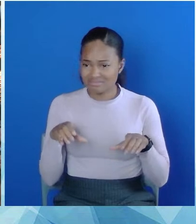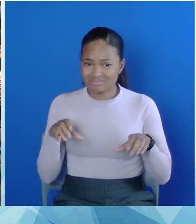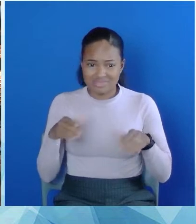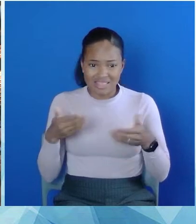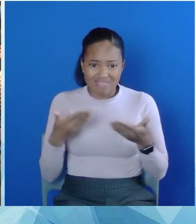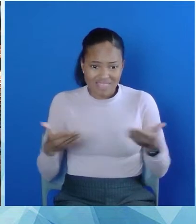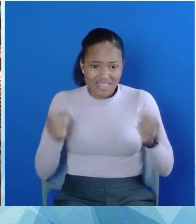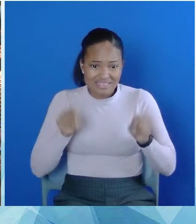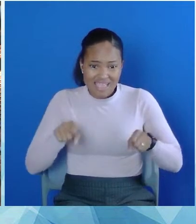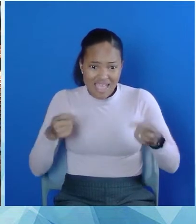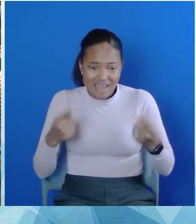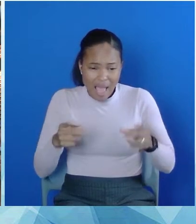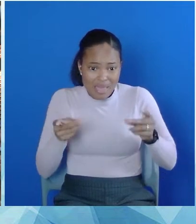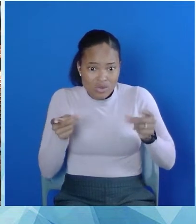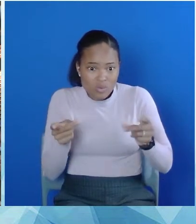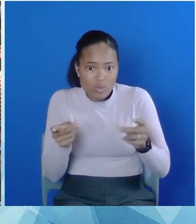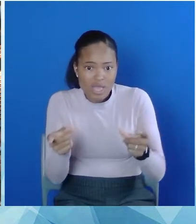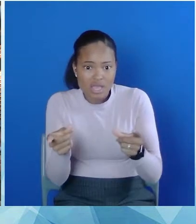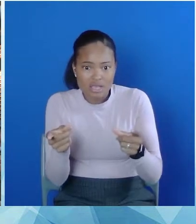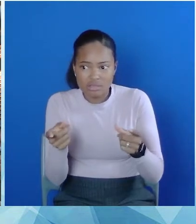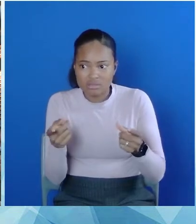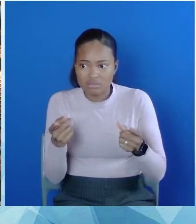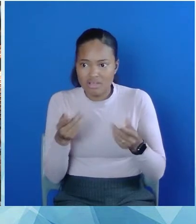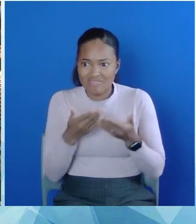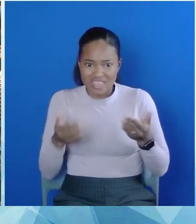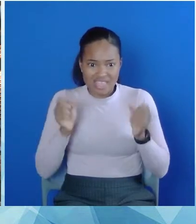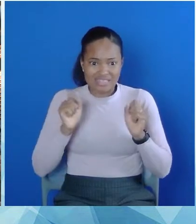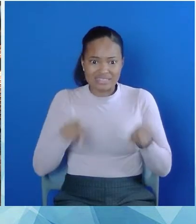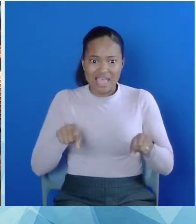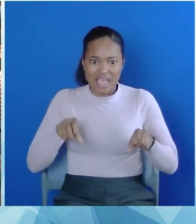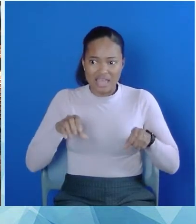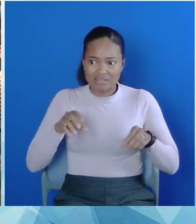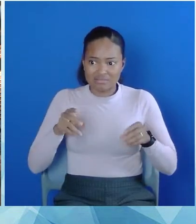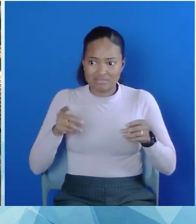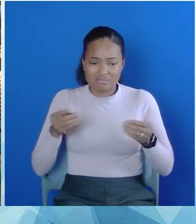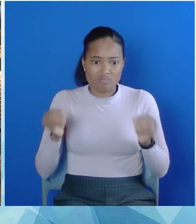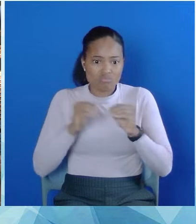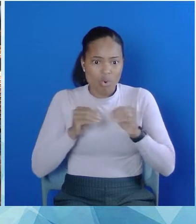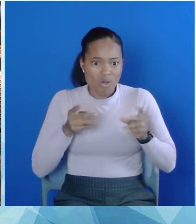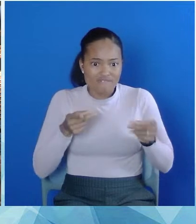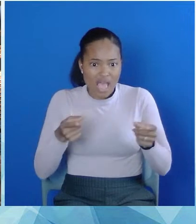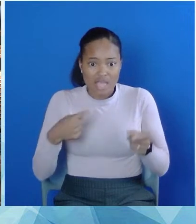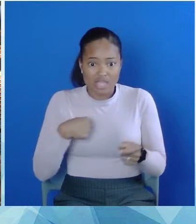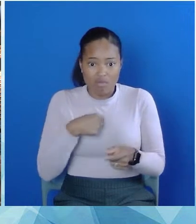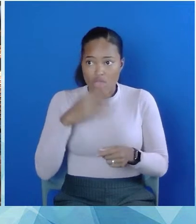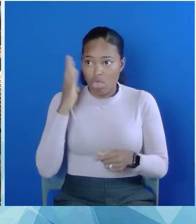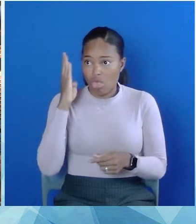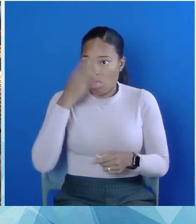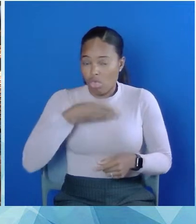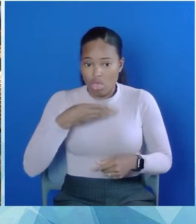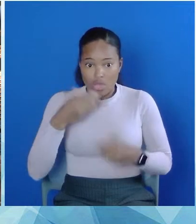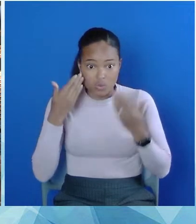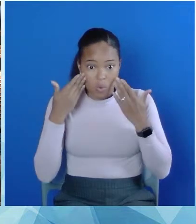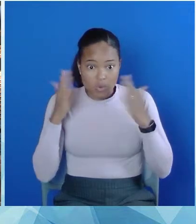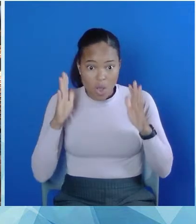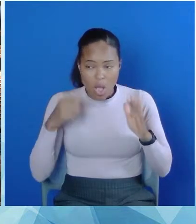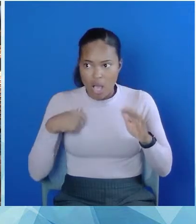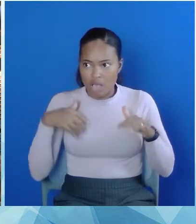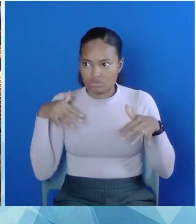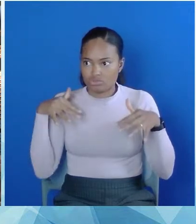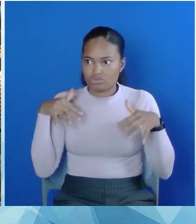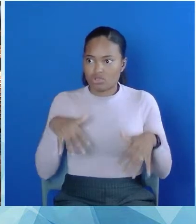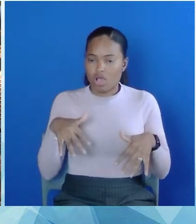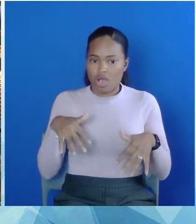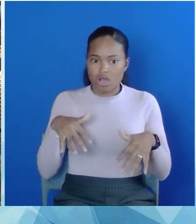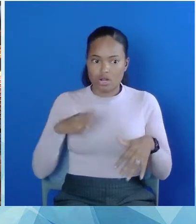pace. Things can be fast-tracked, and we wouldn't know. I was stunned that the board did not call